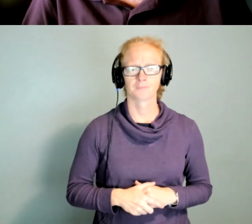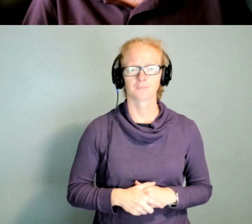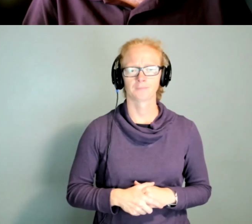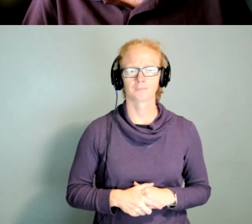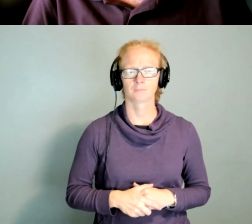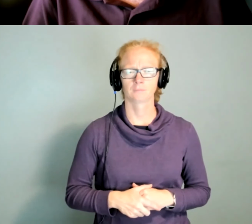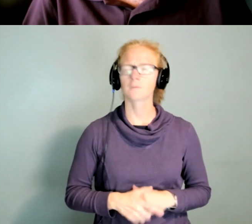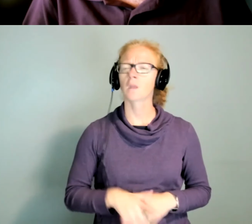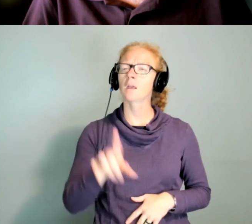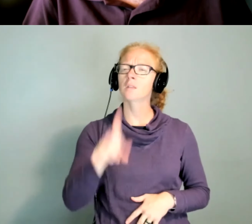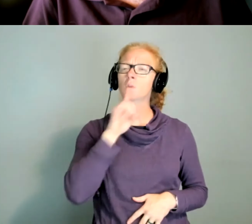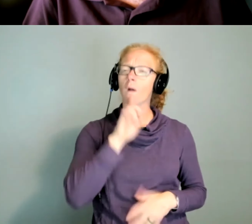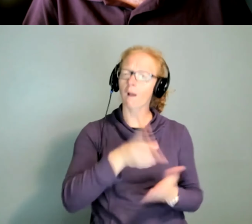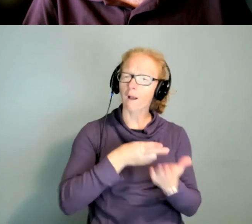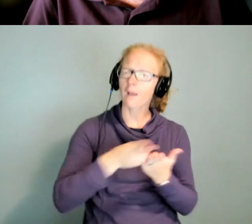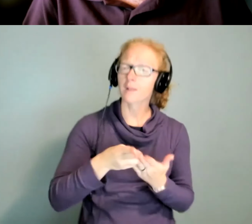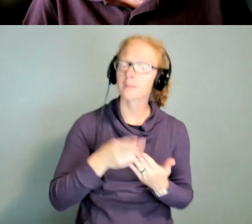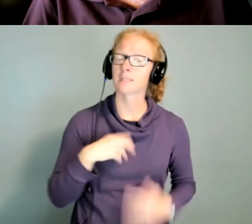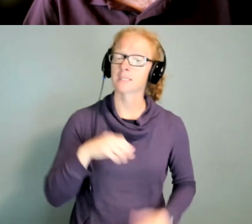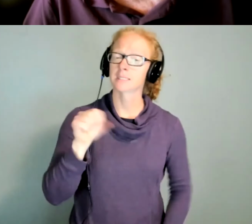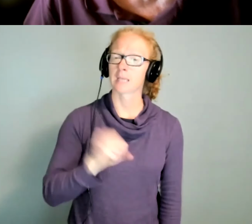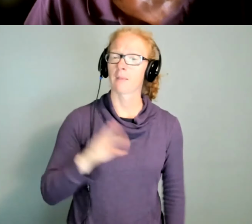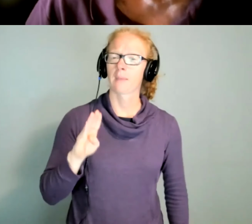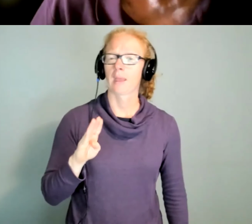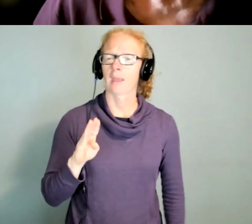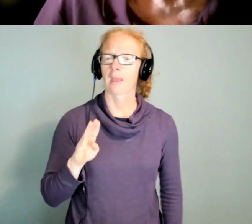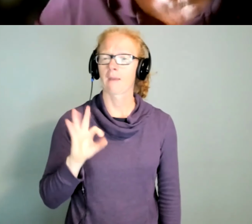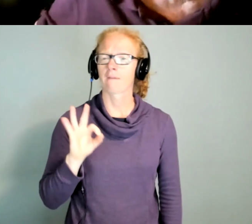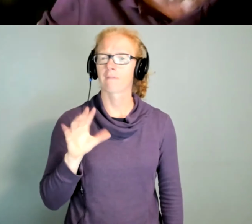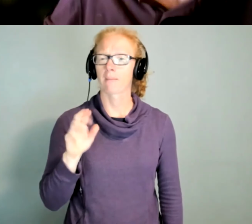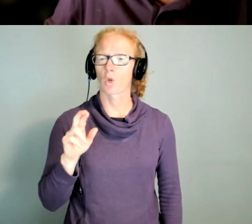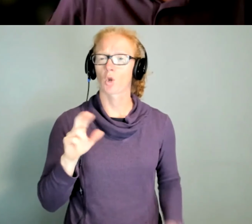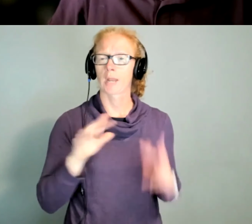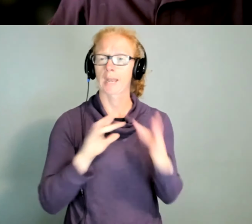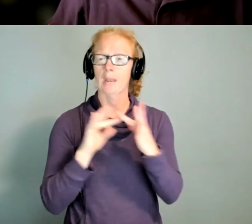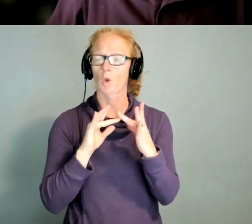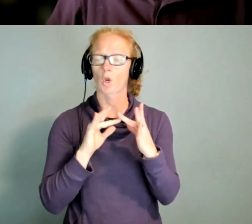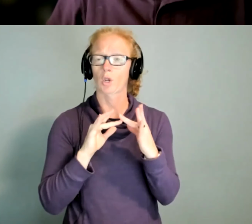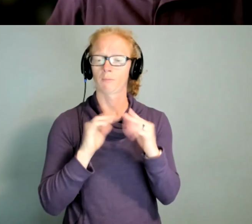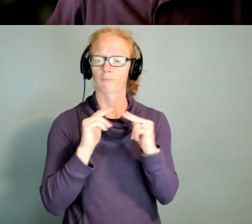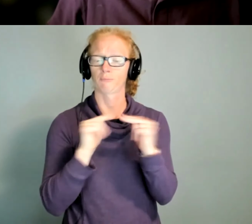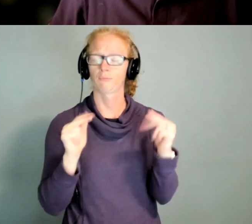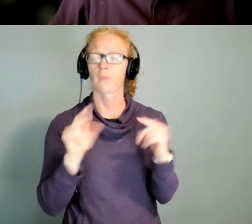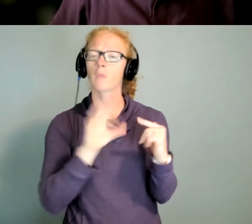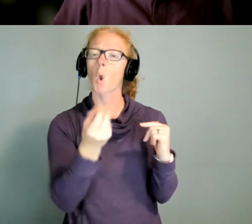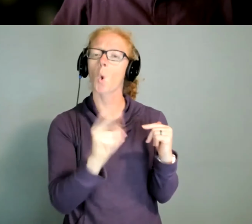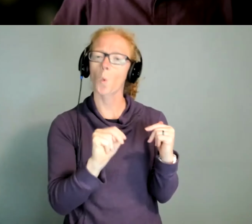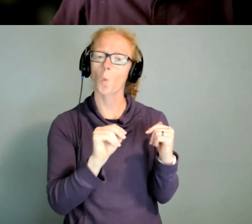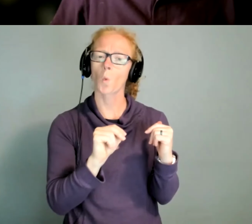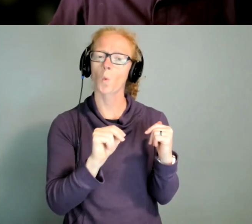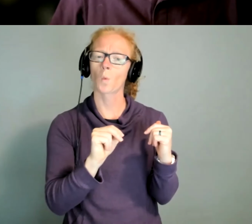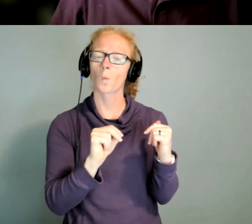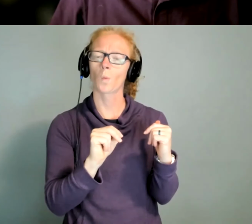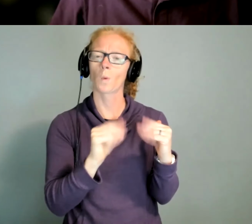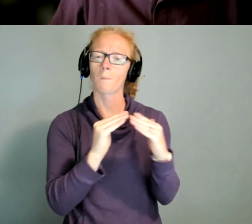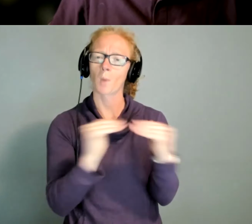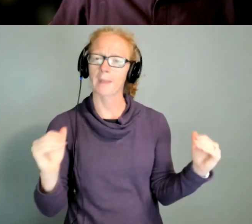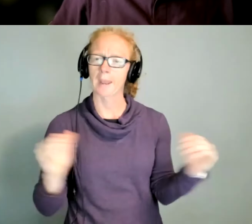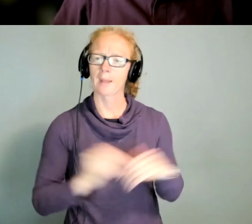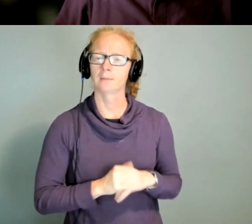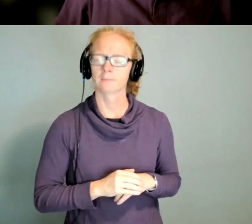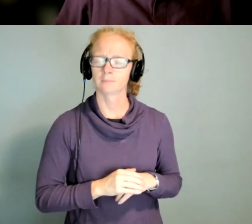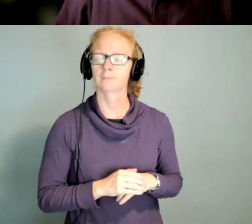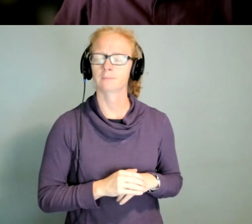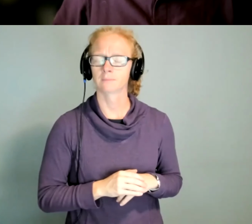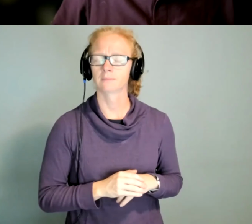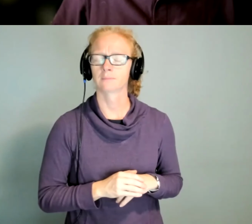So the big deal there is we have the South Bay Fiber Network. I mean, there are very few subregions that have their own broadband network that